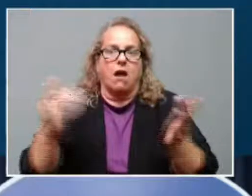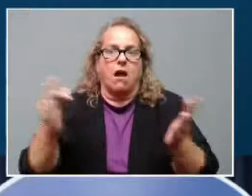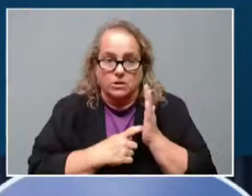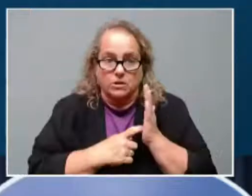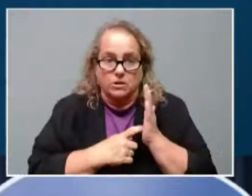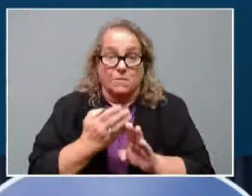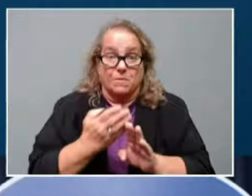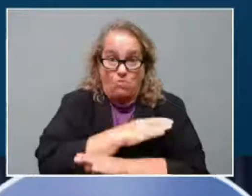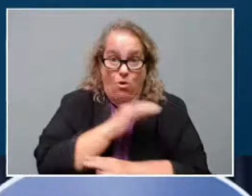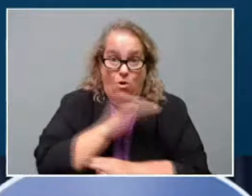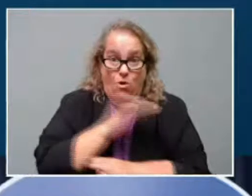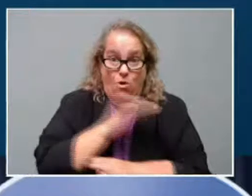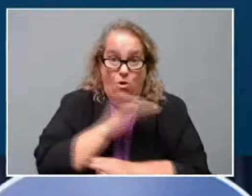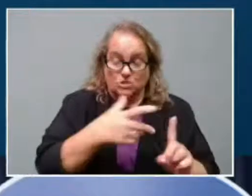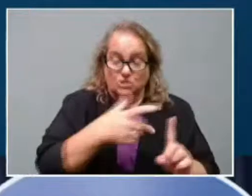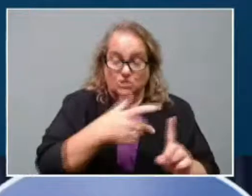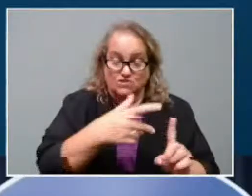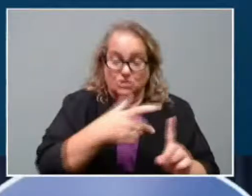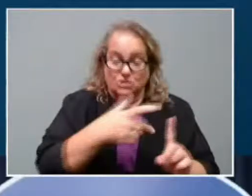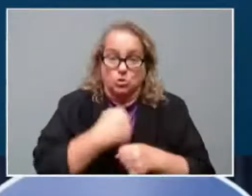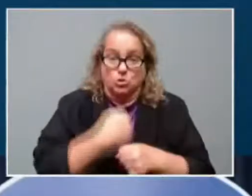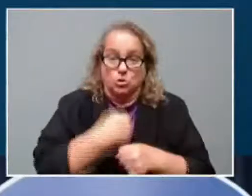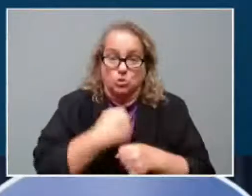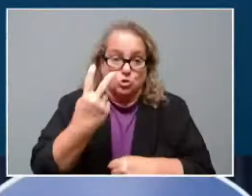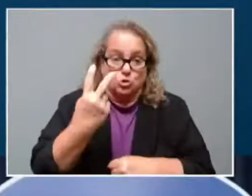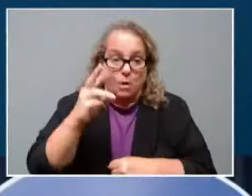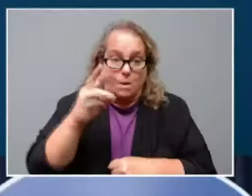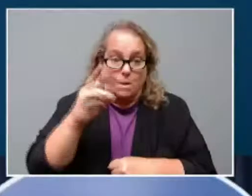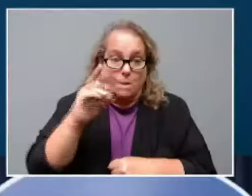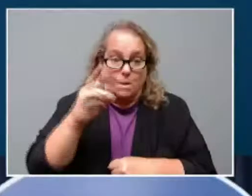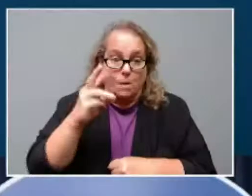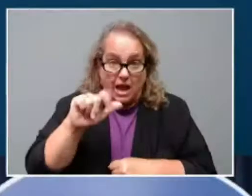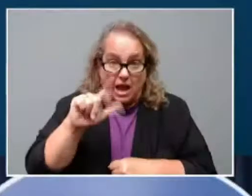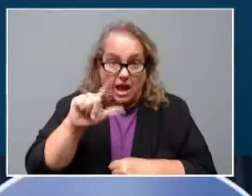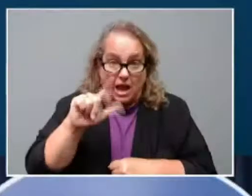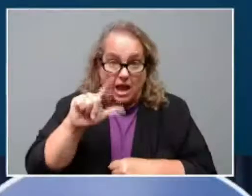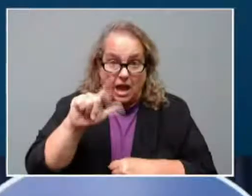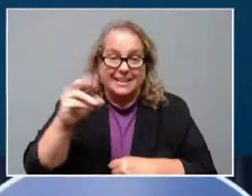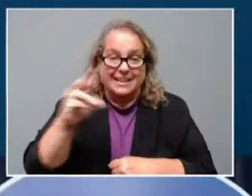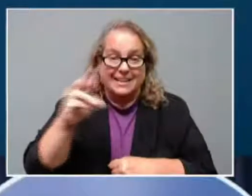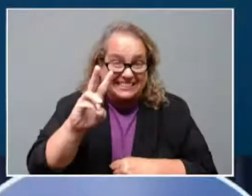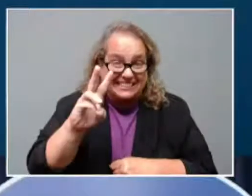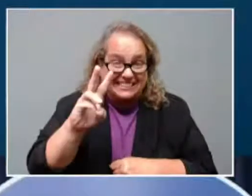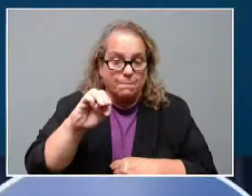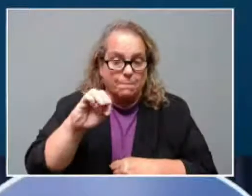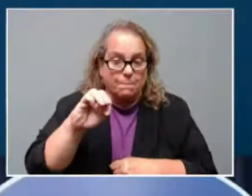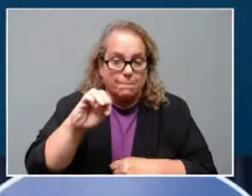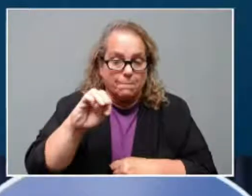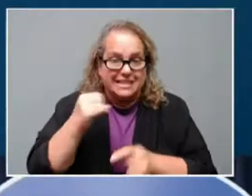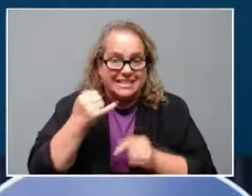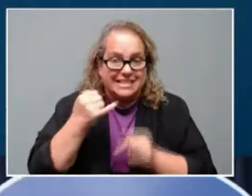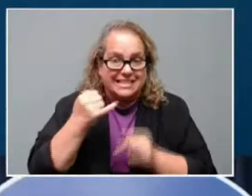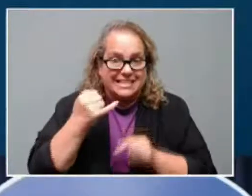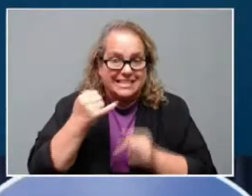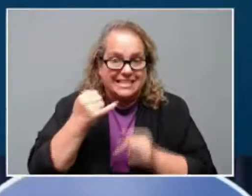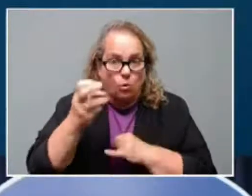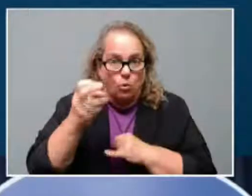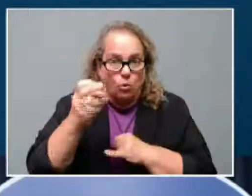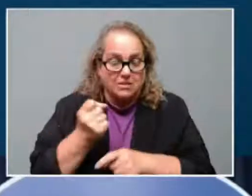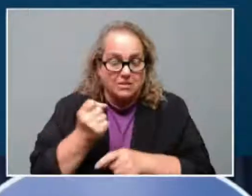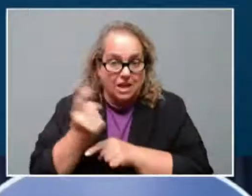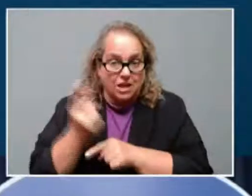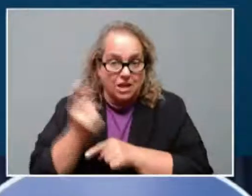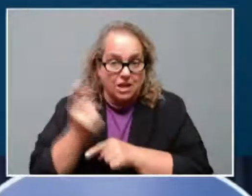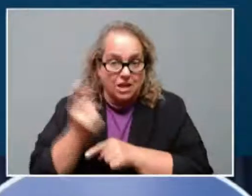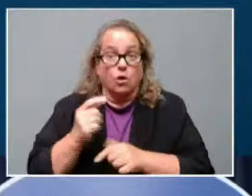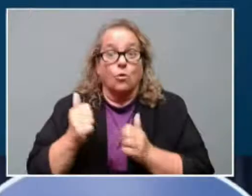2 million aluminum and 6 million steel wheels annually. Company says with the added capacity, they're going to be able to